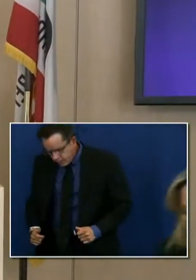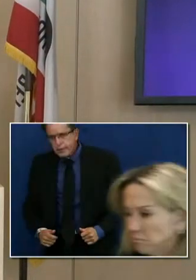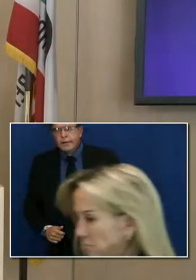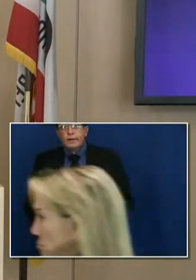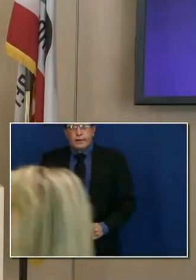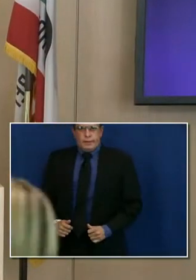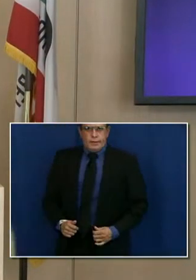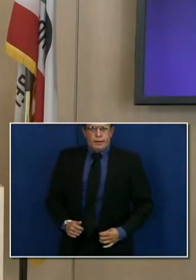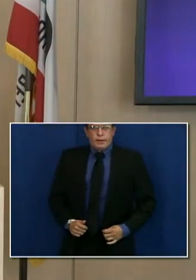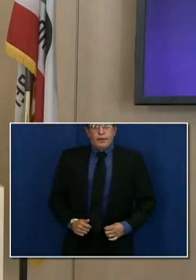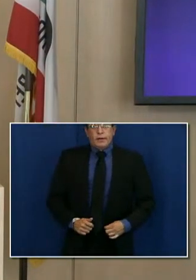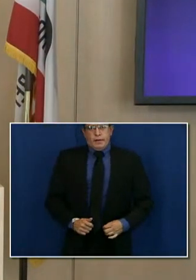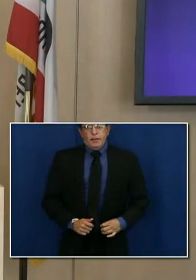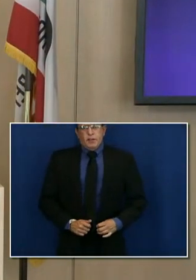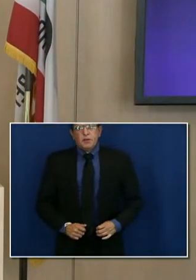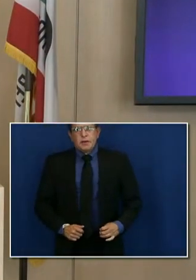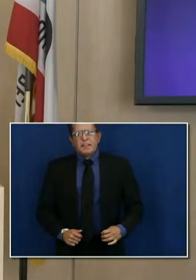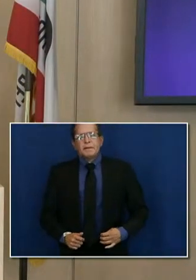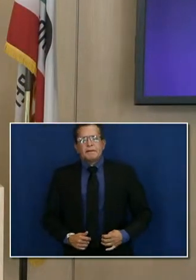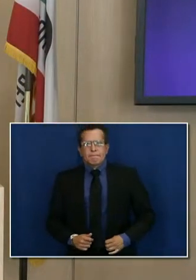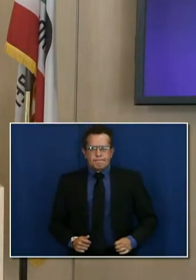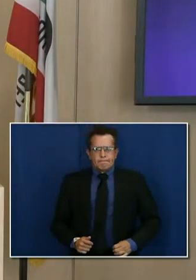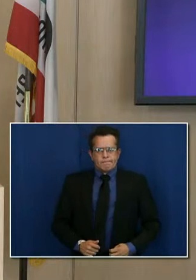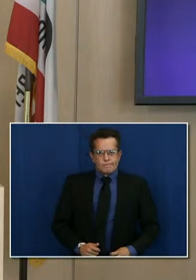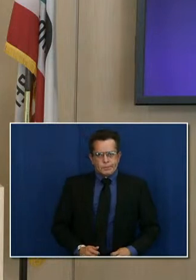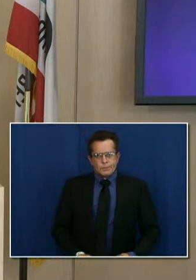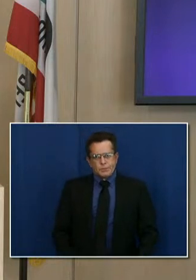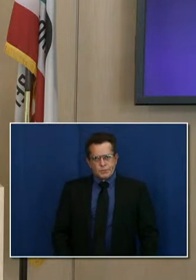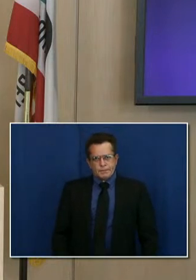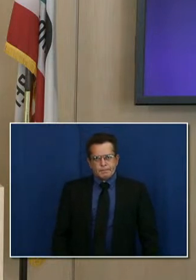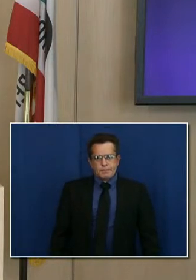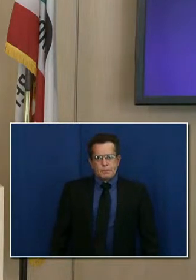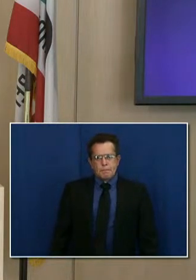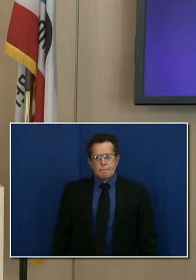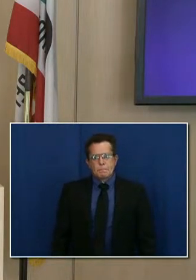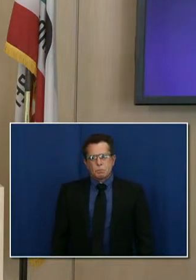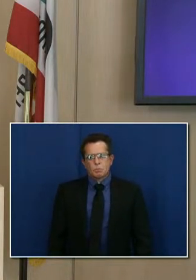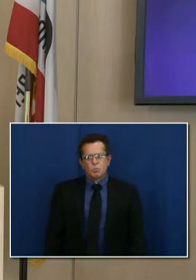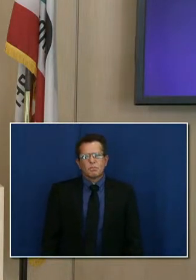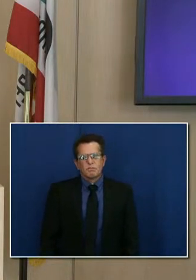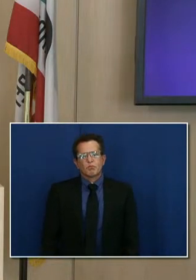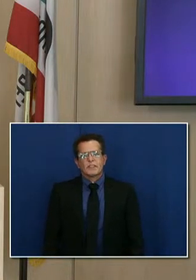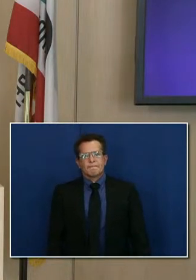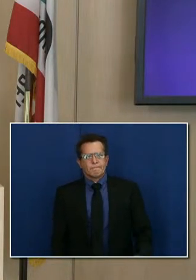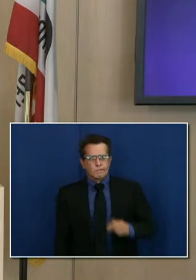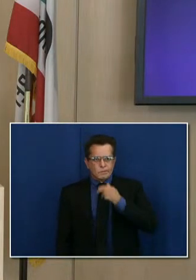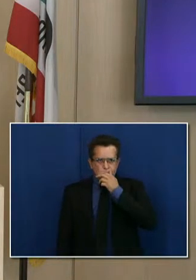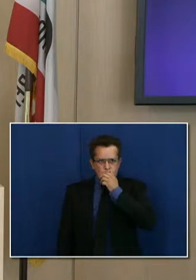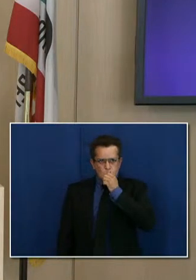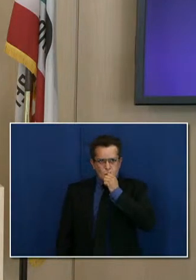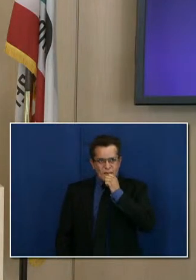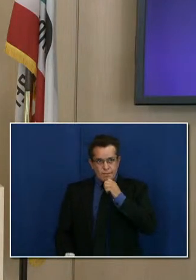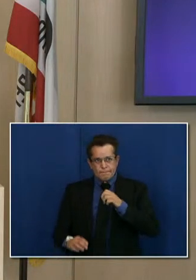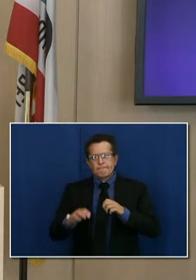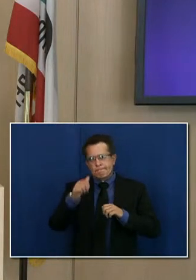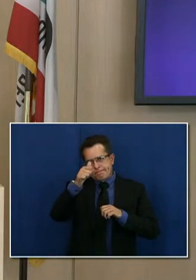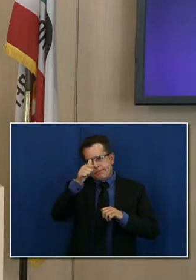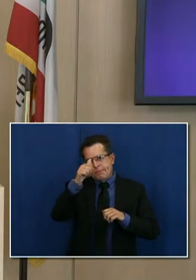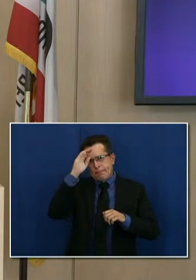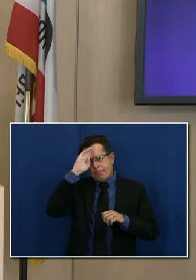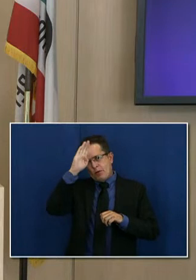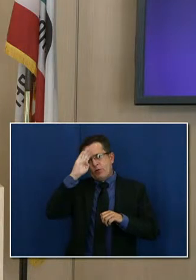Welcome everyone to today's briefing, and thank you, Council Member Padilla. Your comments give a voice to those infected